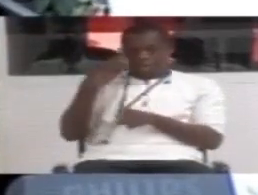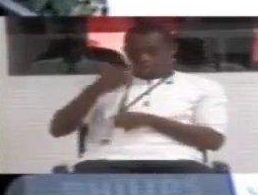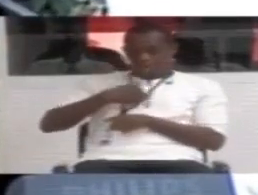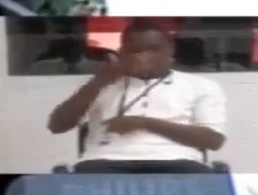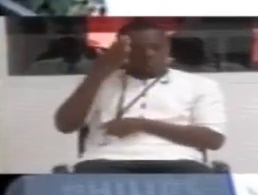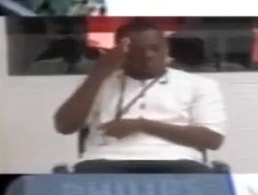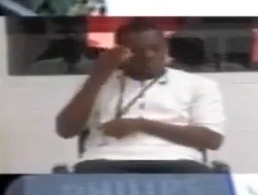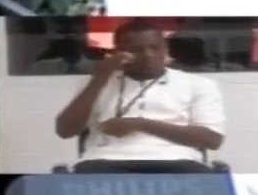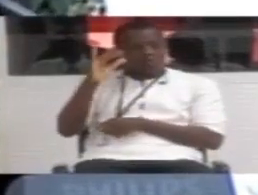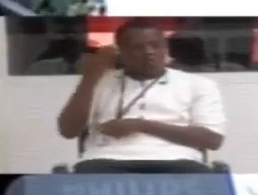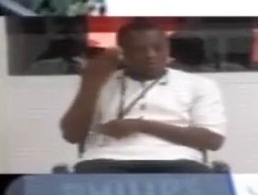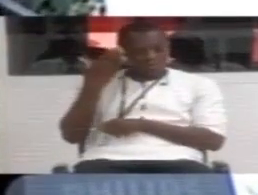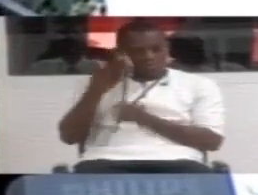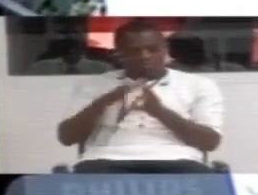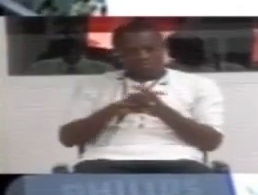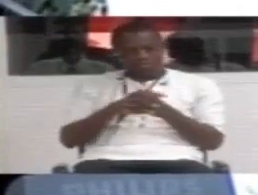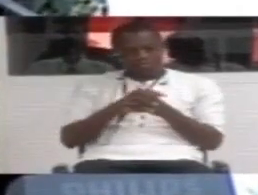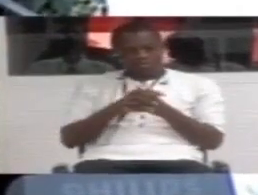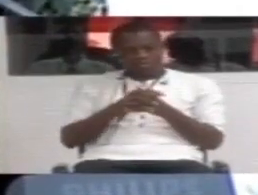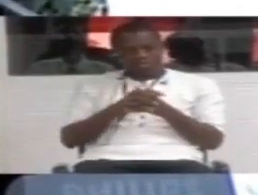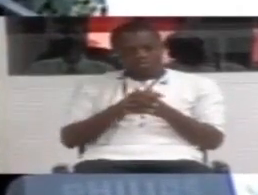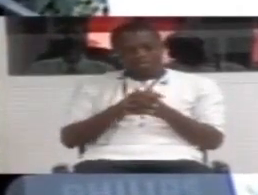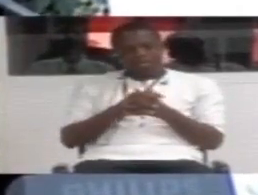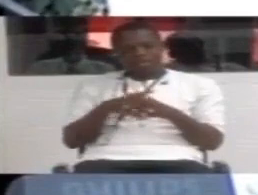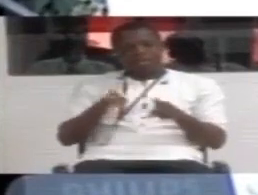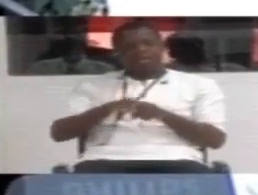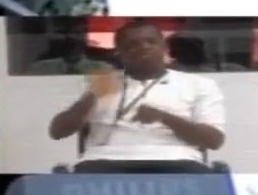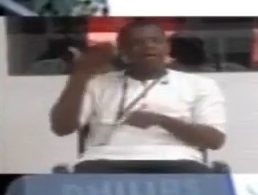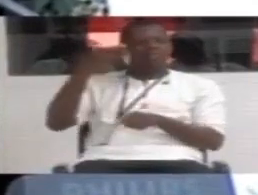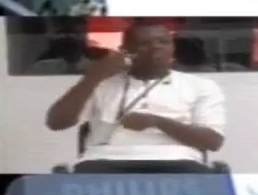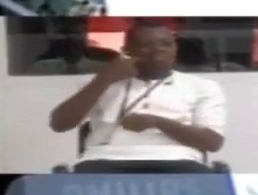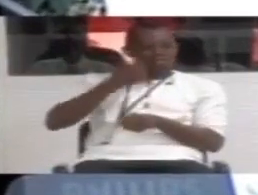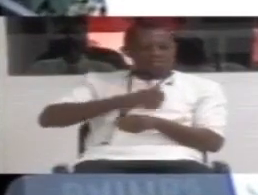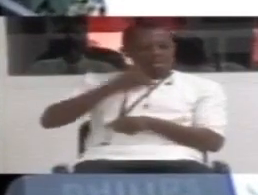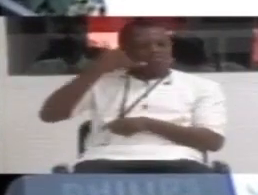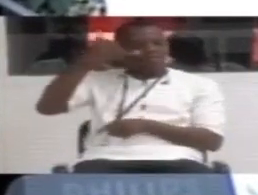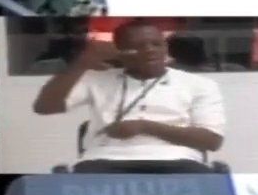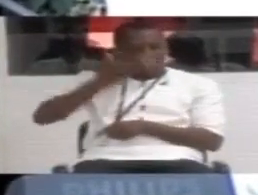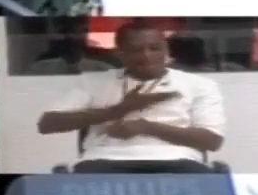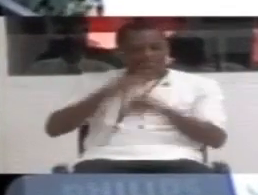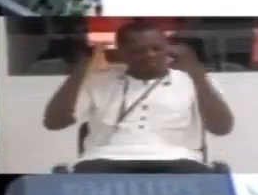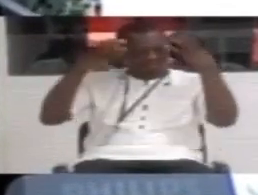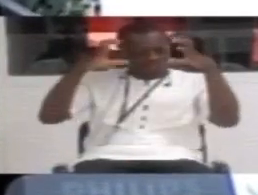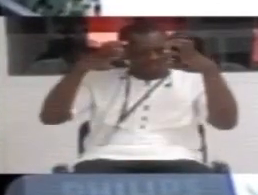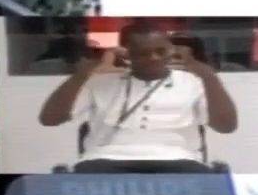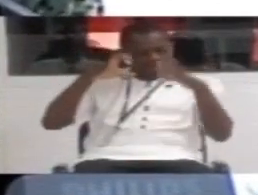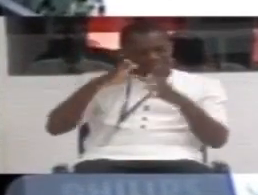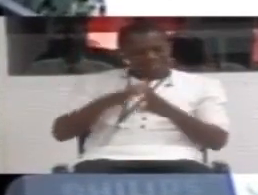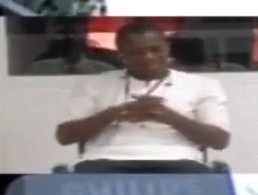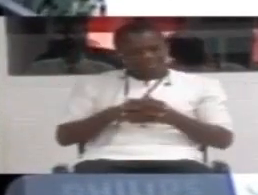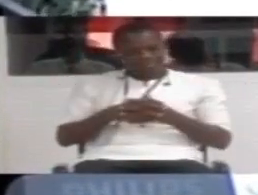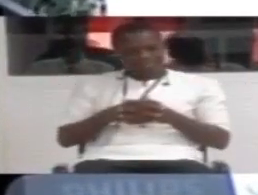moy. How I got to know about this was. Pero suma téléphone bi dafa amone problème. On that day, my telephone had a